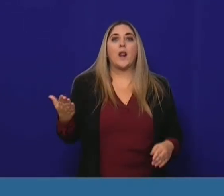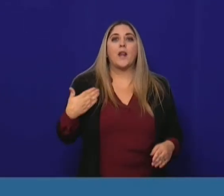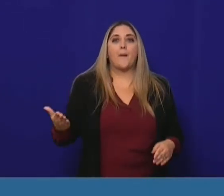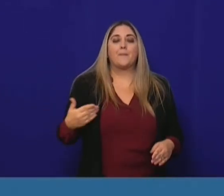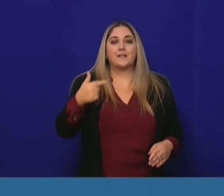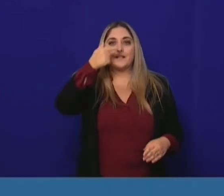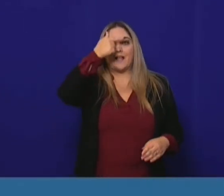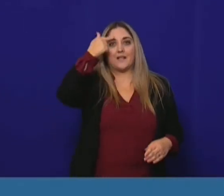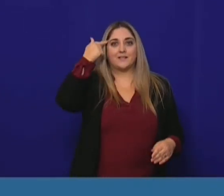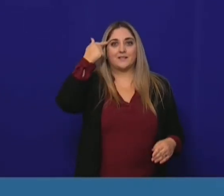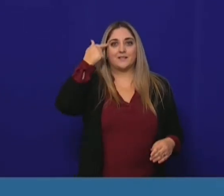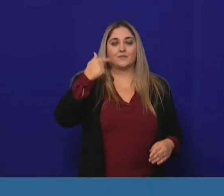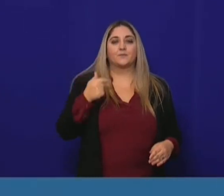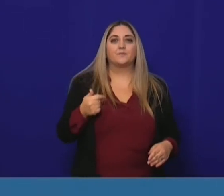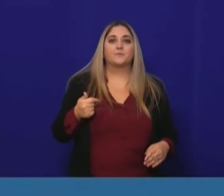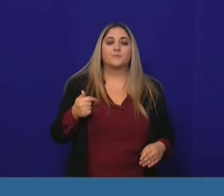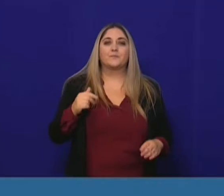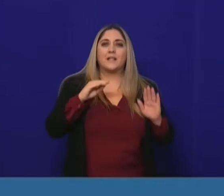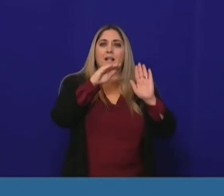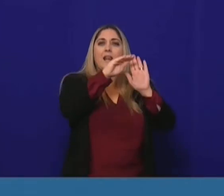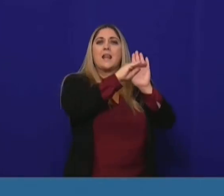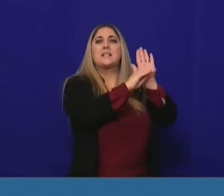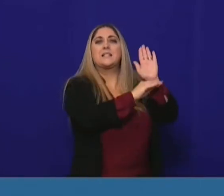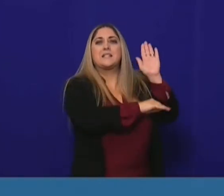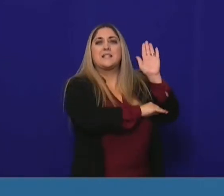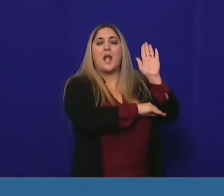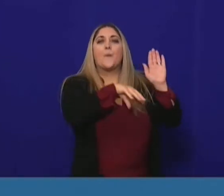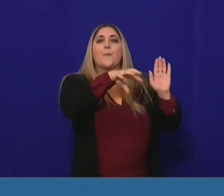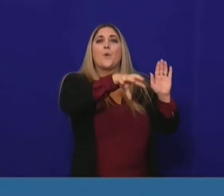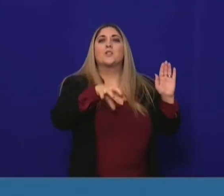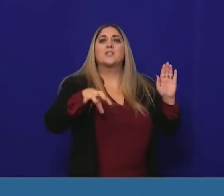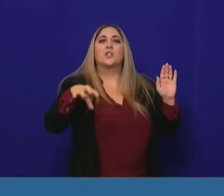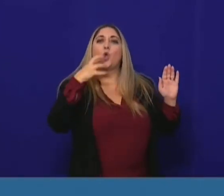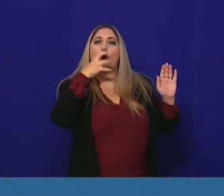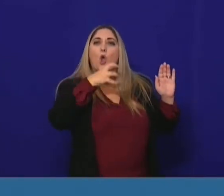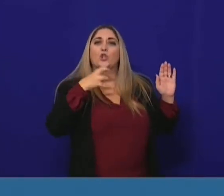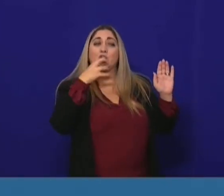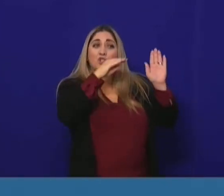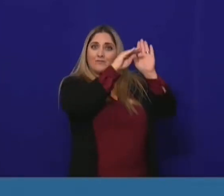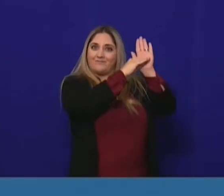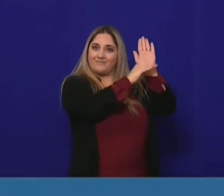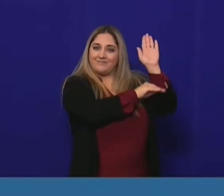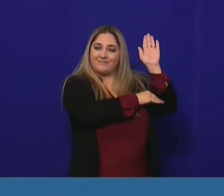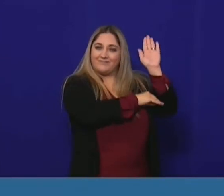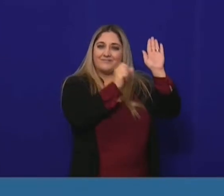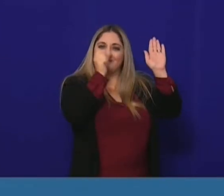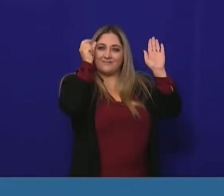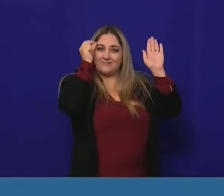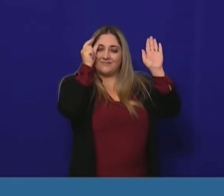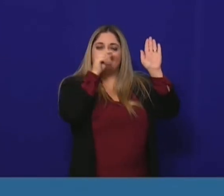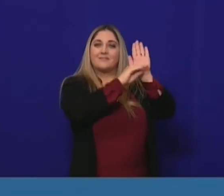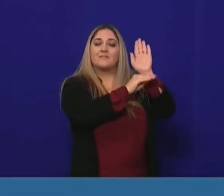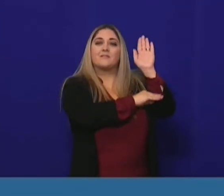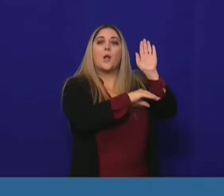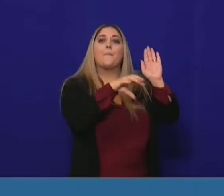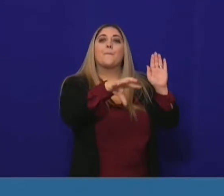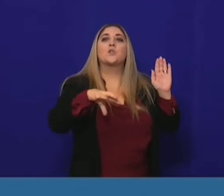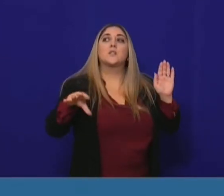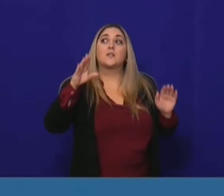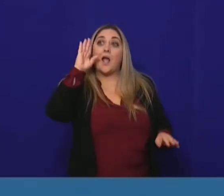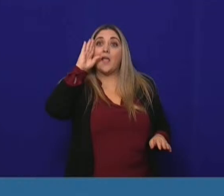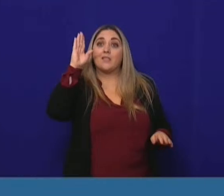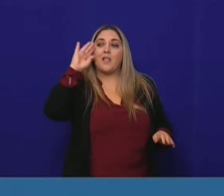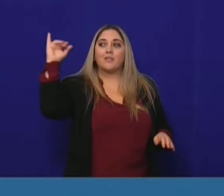testing. Il-lista ta' l-Amber Countries hija lista fejn aħna nkunu qegħdin nagħmlu monitoraġġ